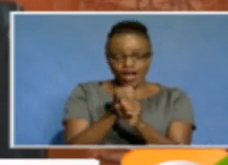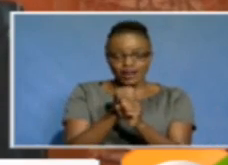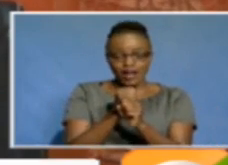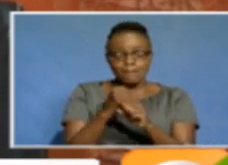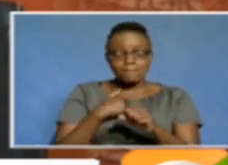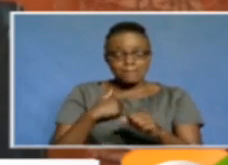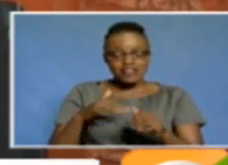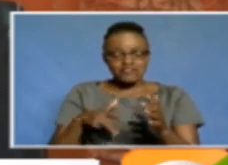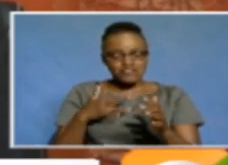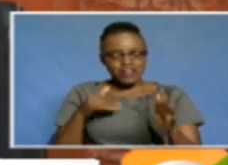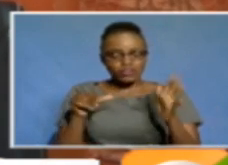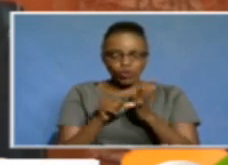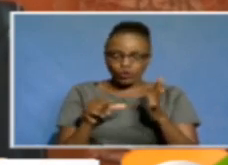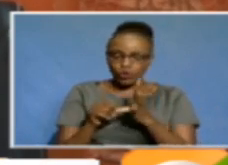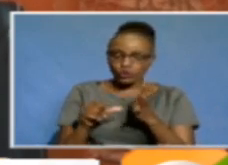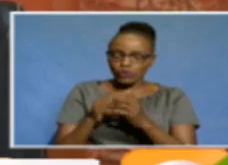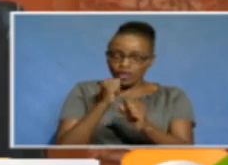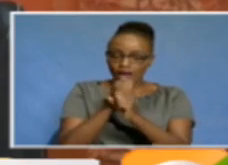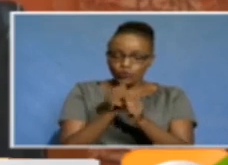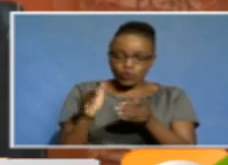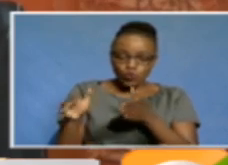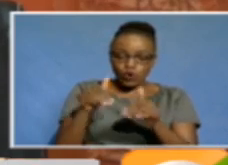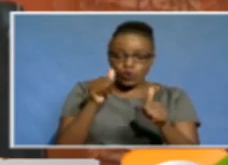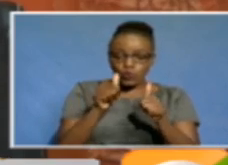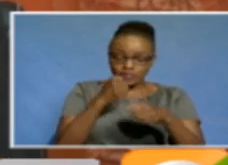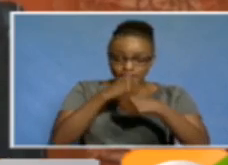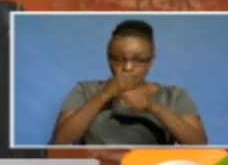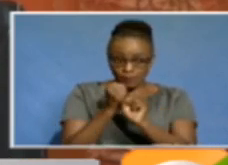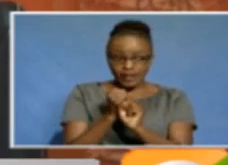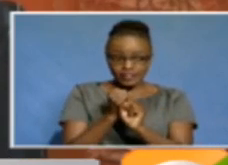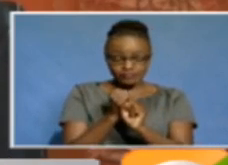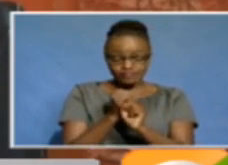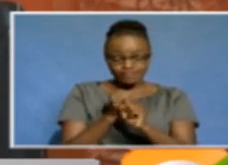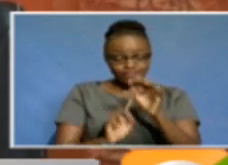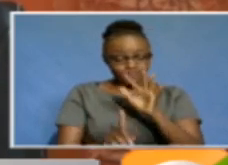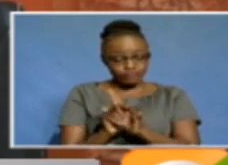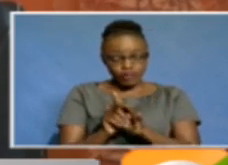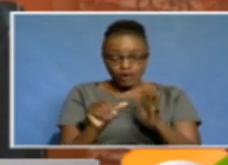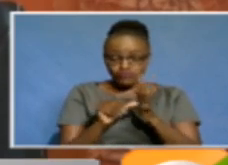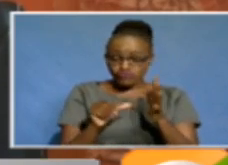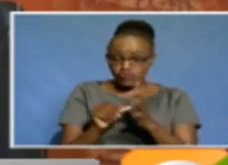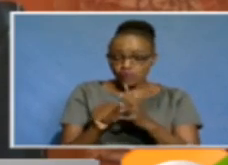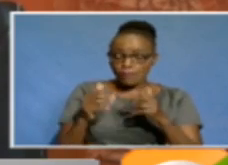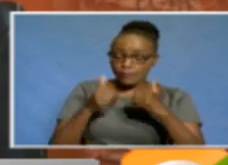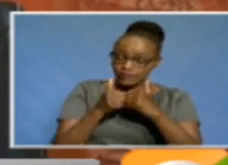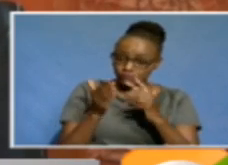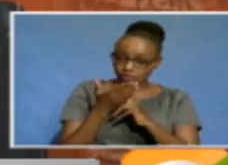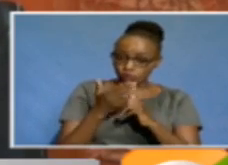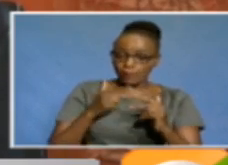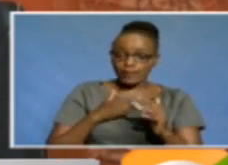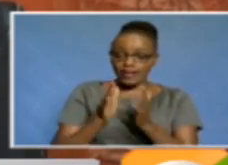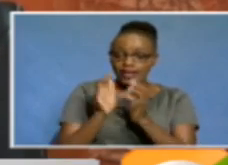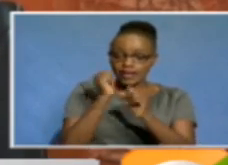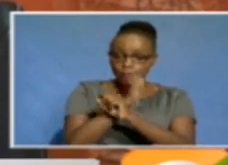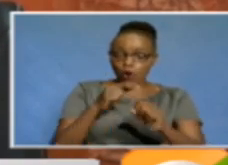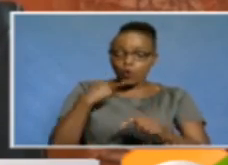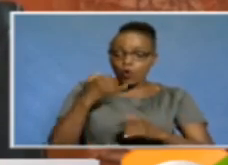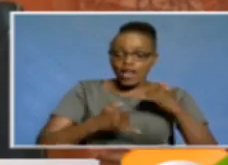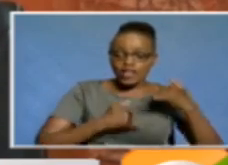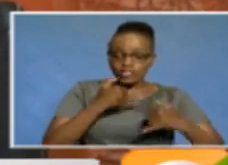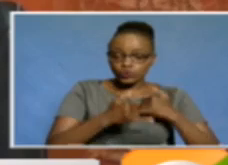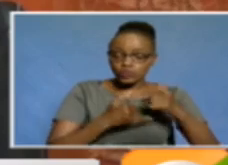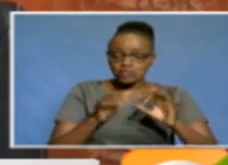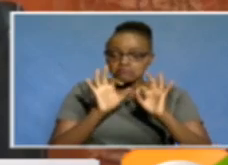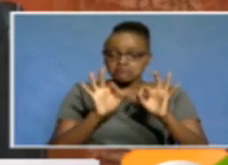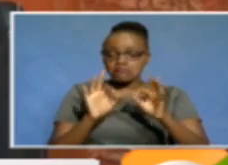am troubled that they are doing it in a manner that is designed to create a rift between myself and the president, with whom I enjoy